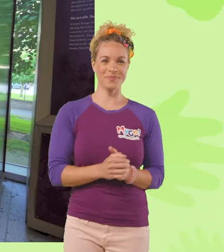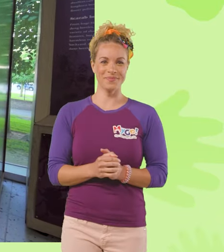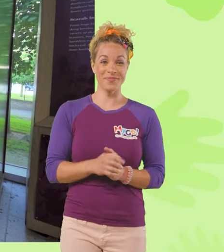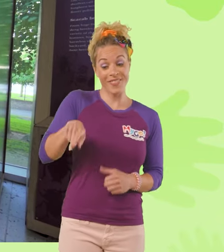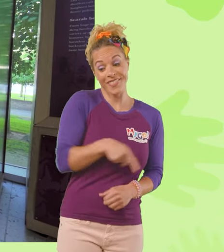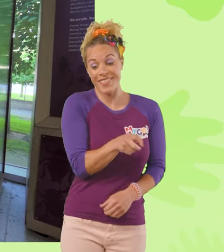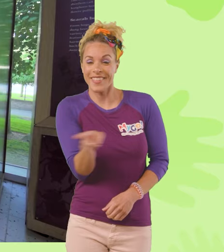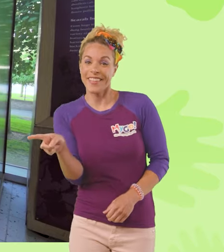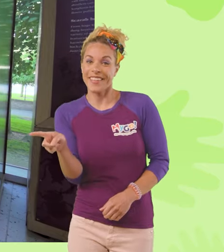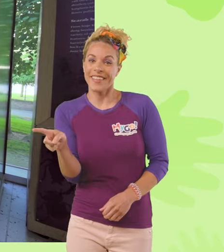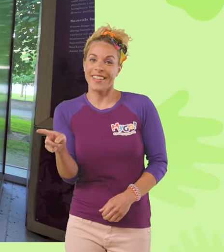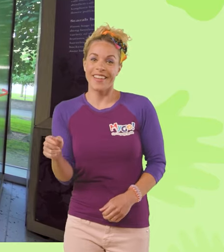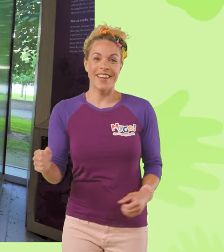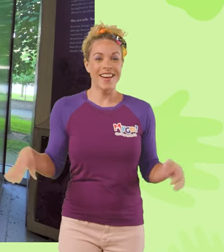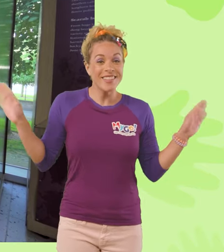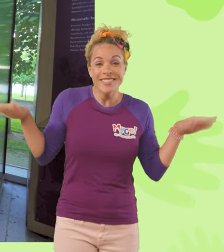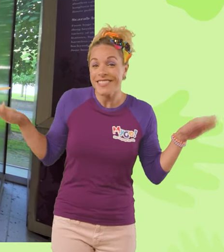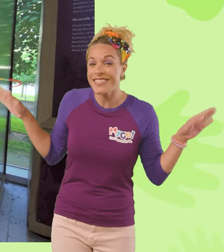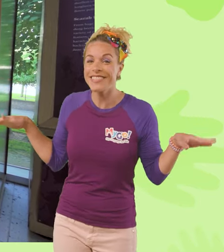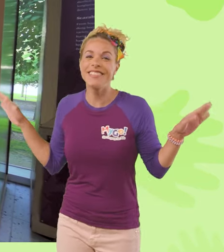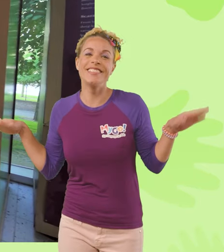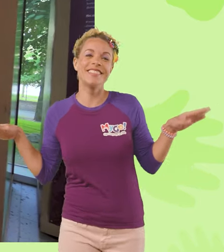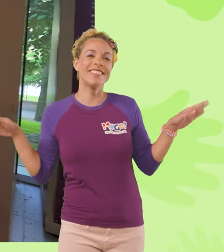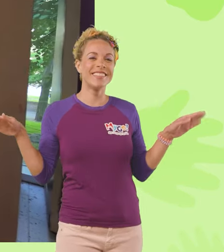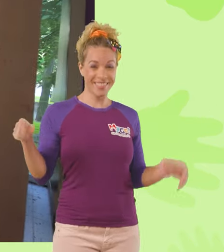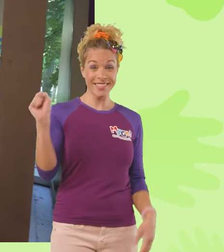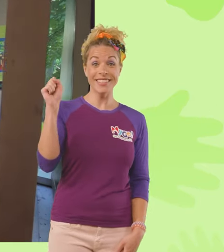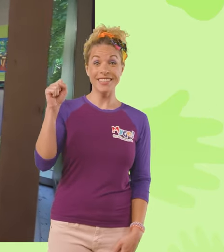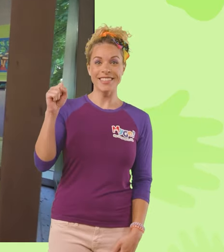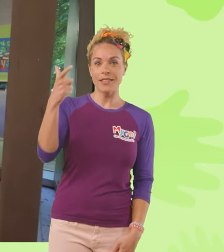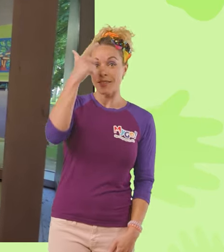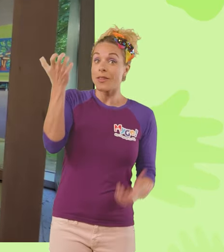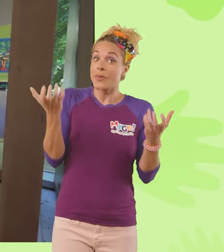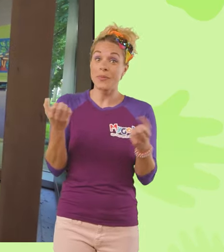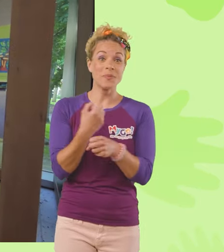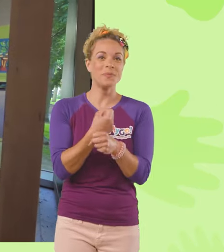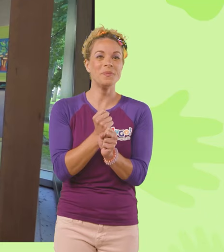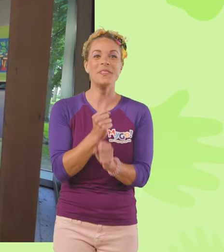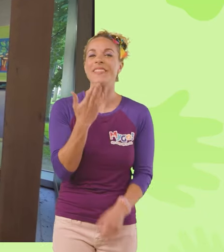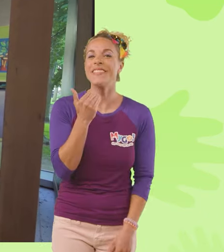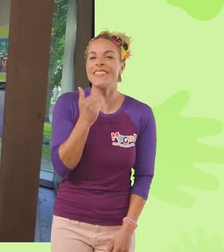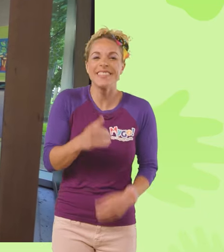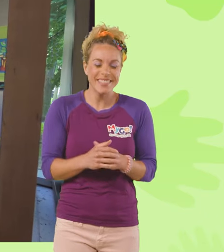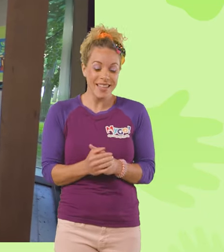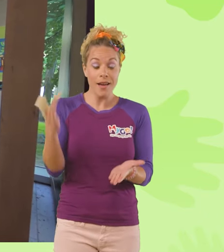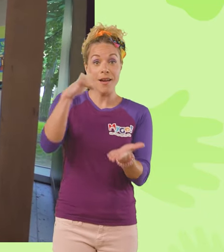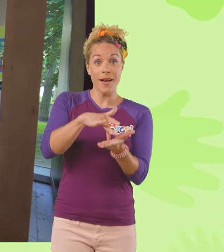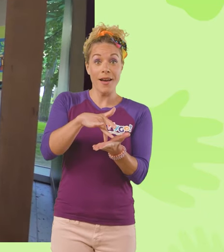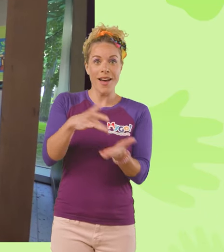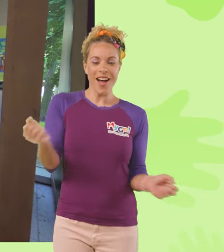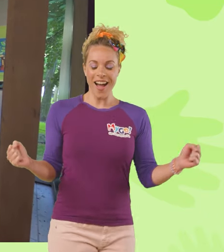Then you go this way. Laugh your wings. Yup, because we want to make some honey. In the middle.